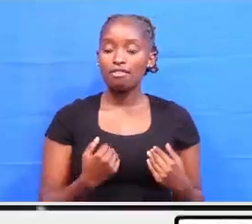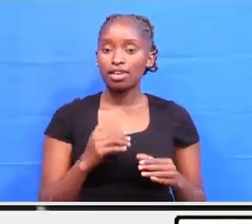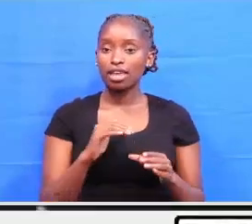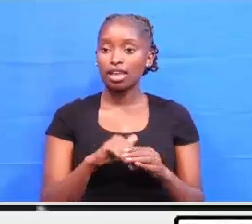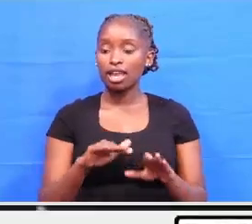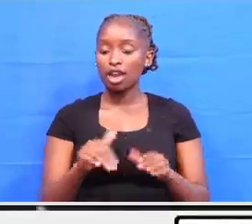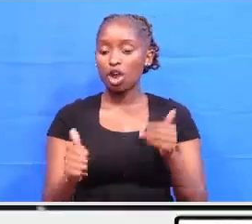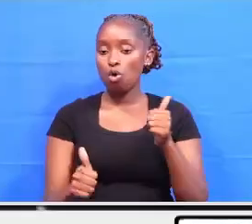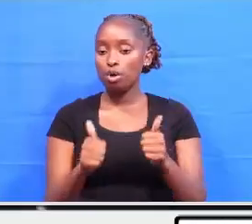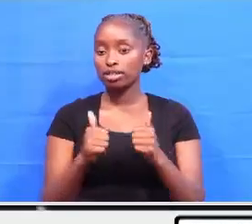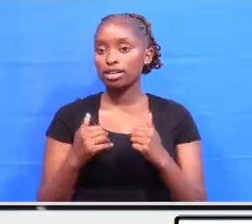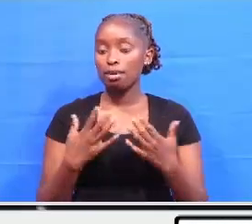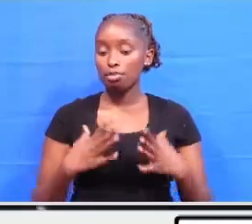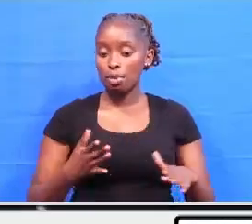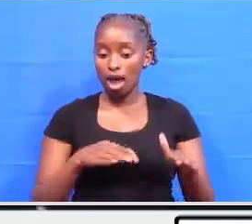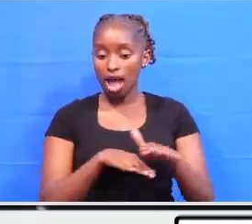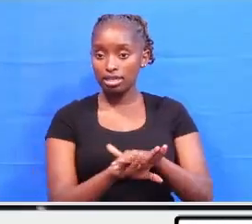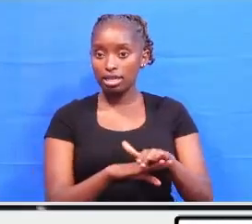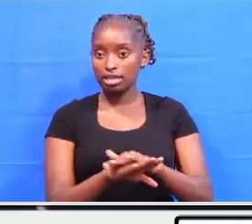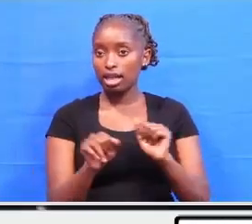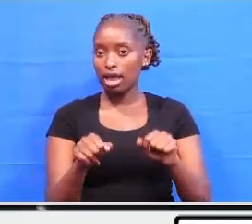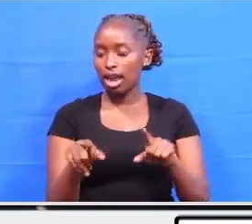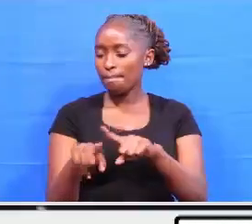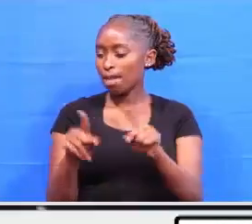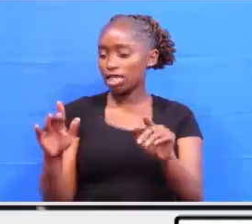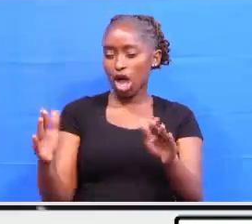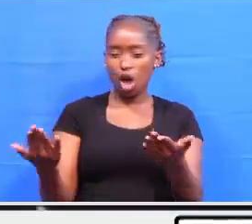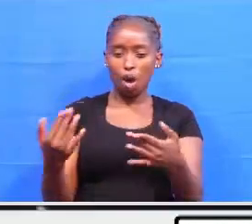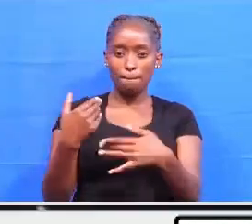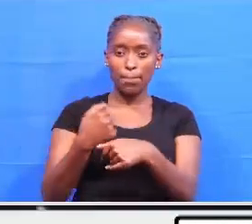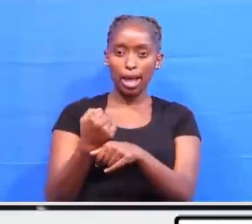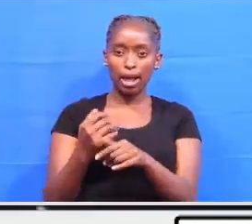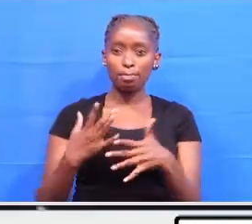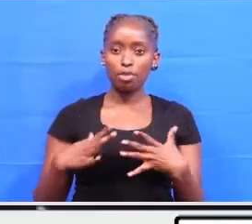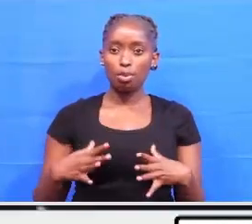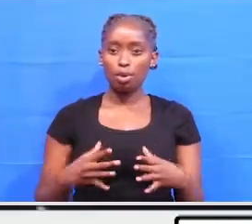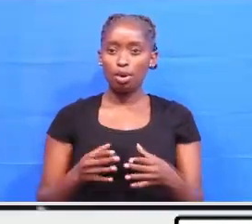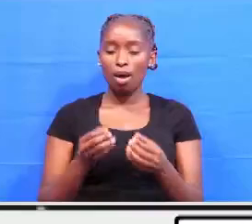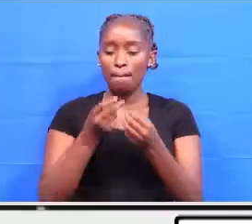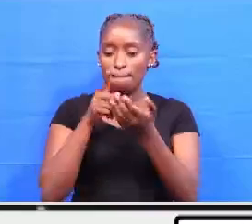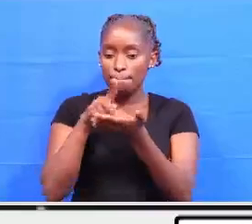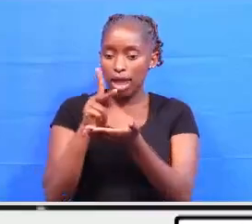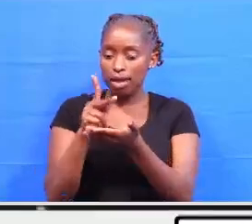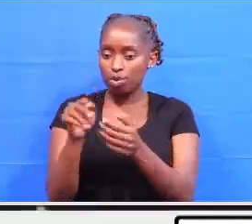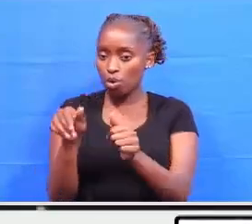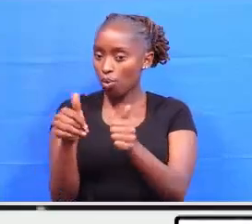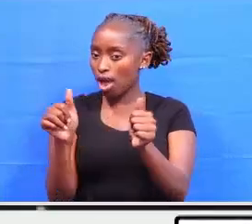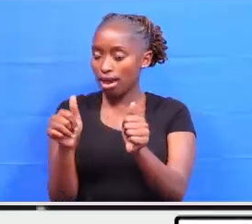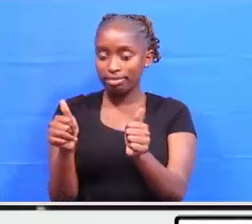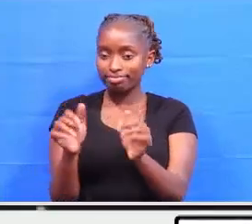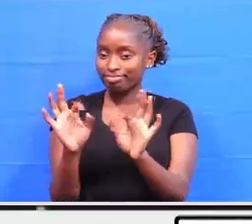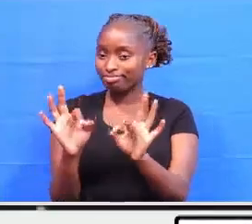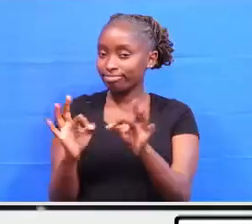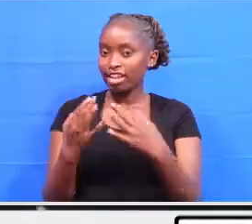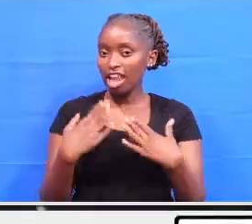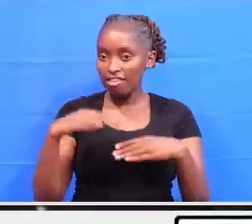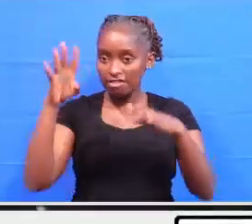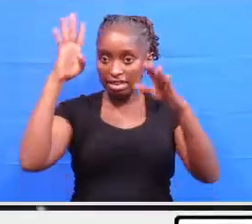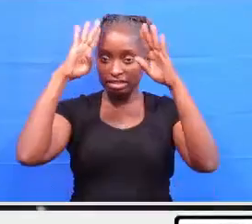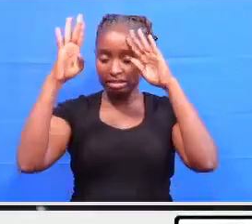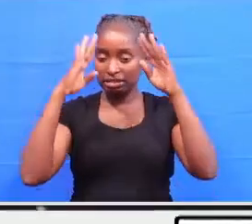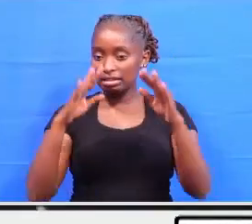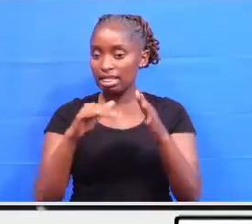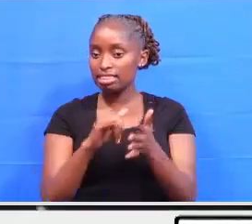that people can access. However, how do you make people pay? Even with this kind of innovation, yes, you have my details, you have my name, you have my